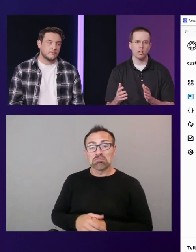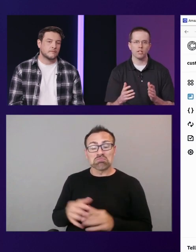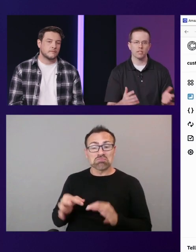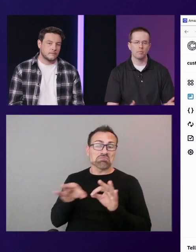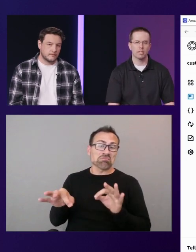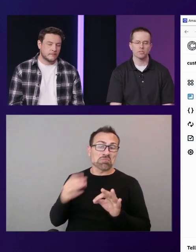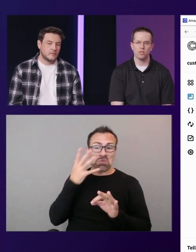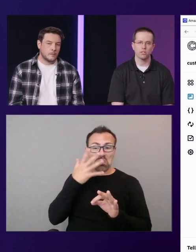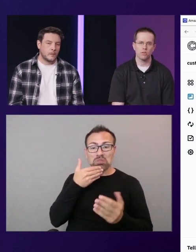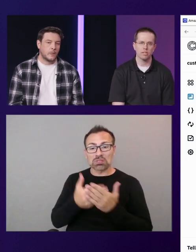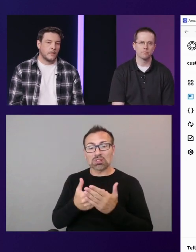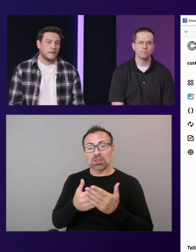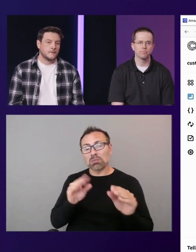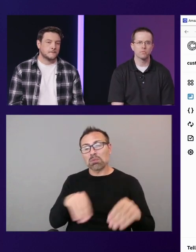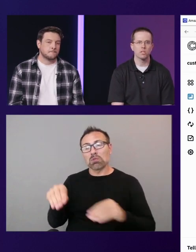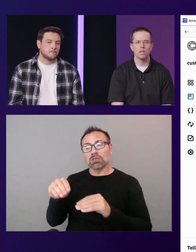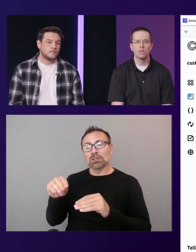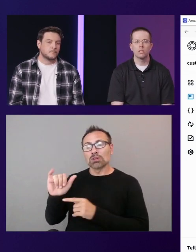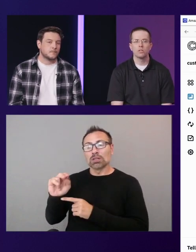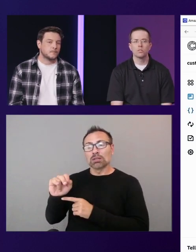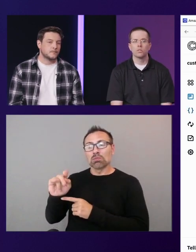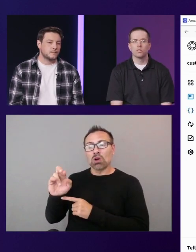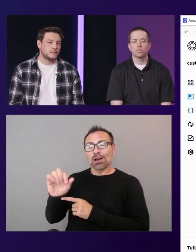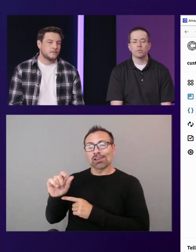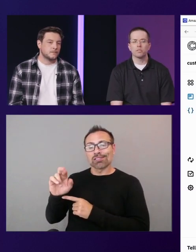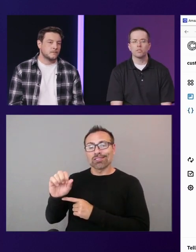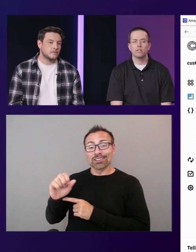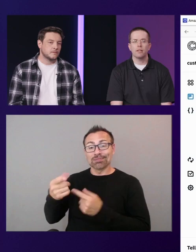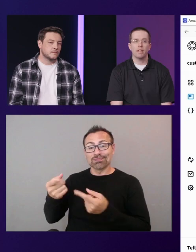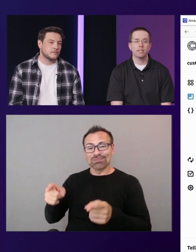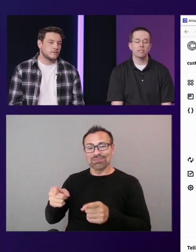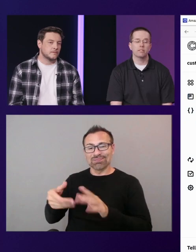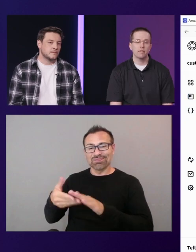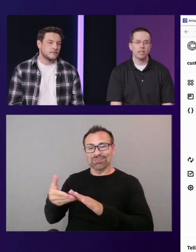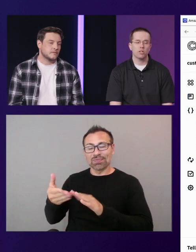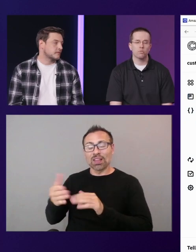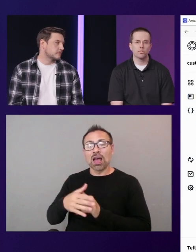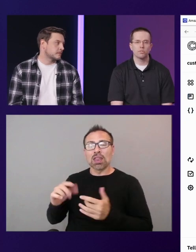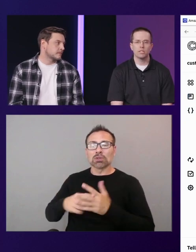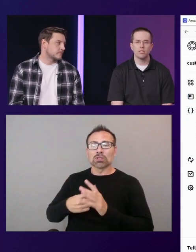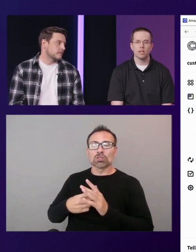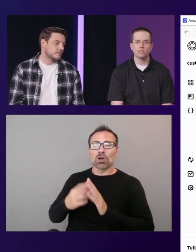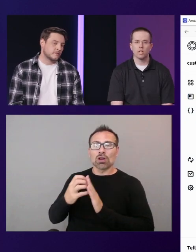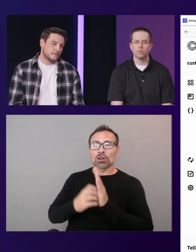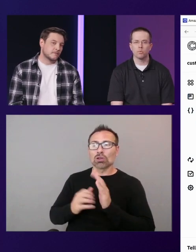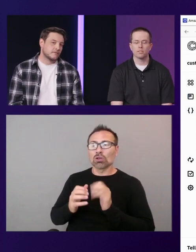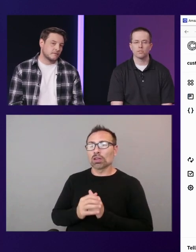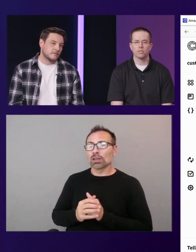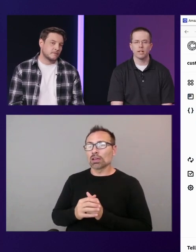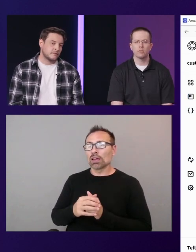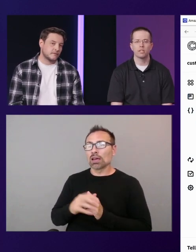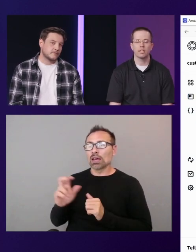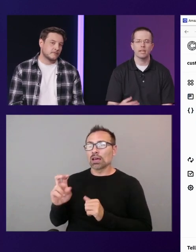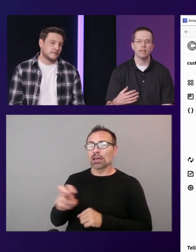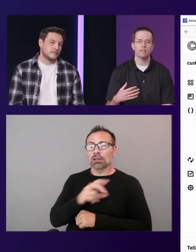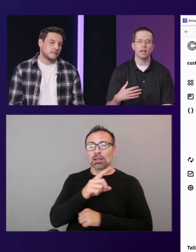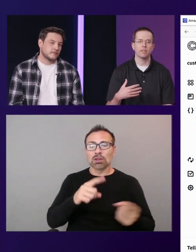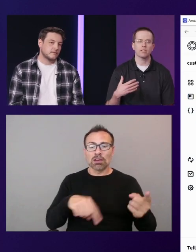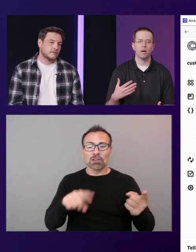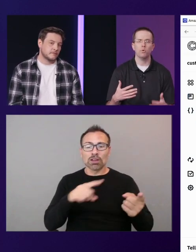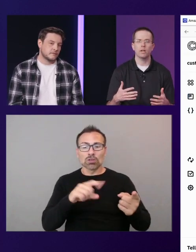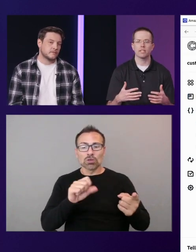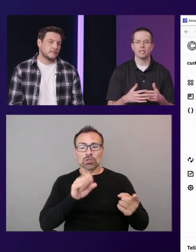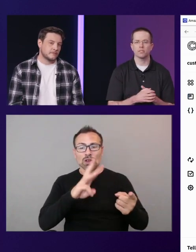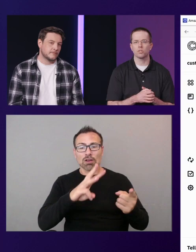in progress, and I'm going to get started coding. So I'm going to navigate over to the software repository now, and I've